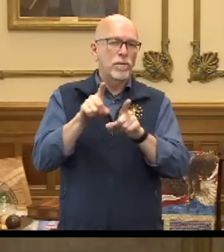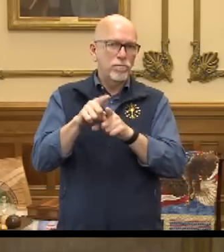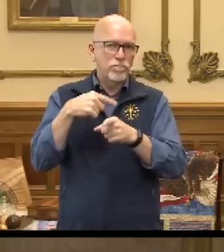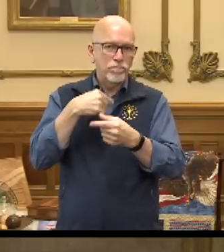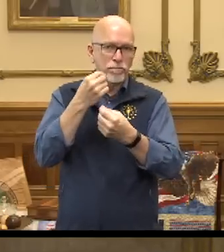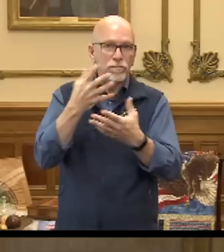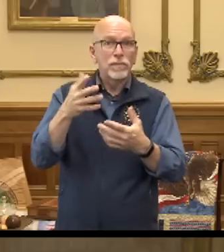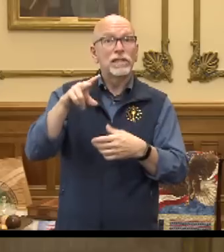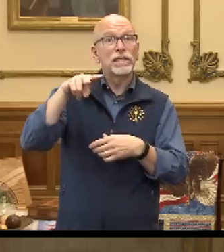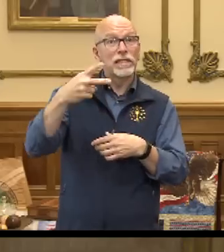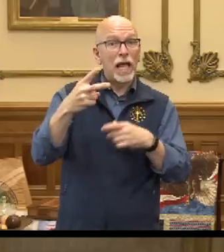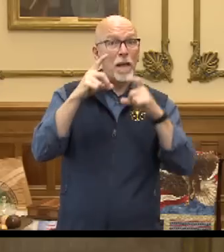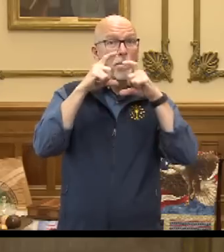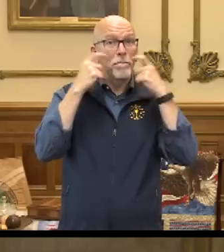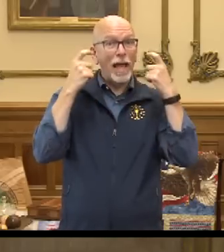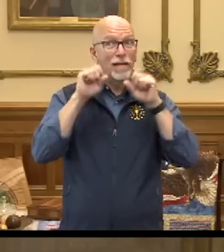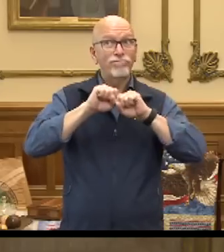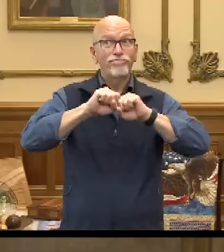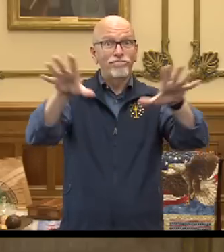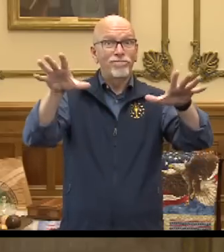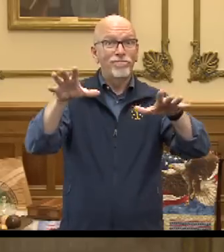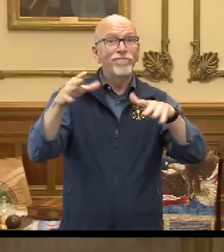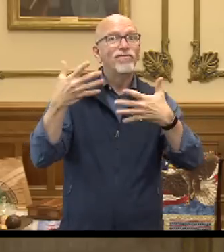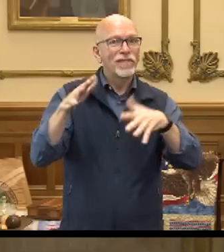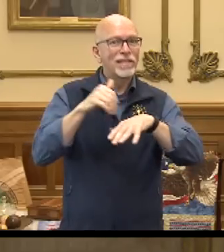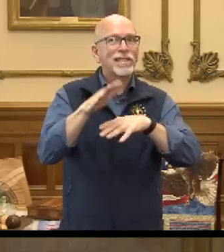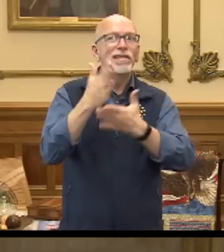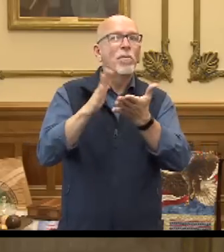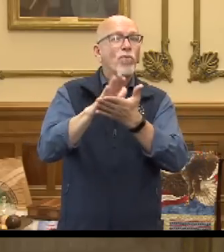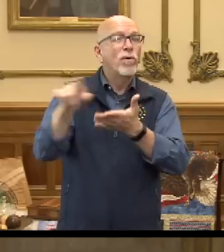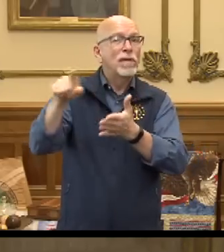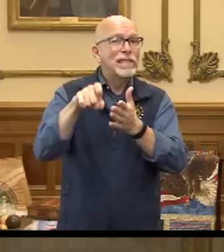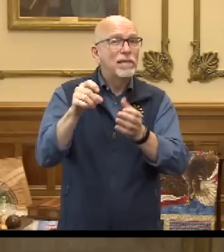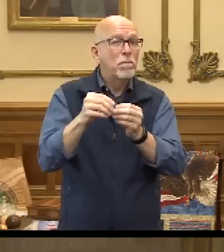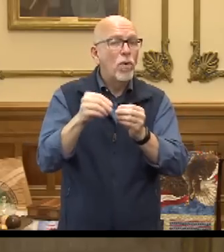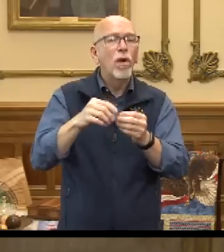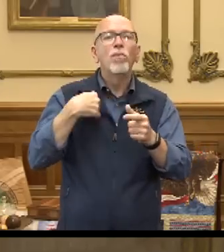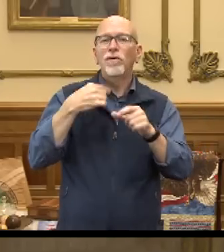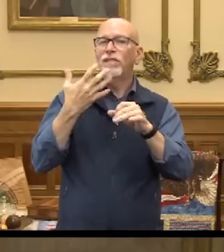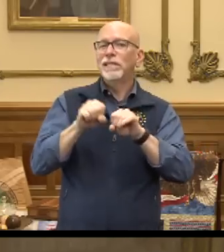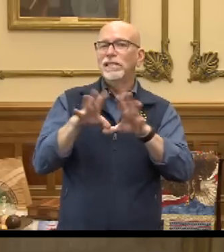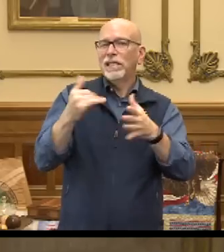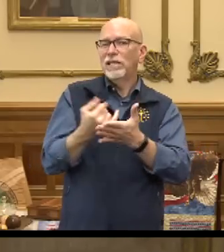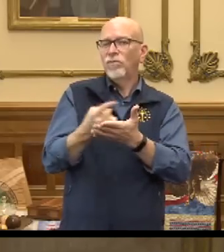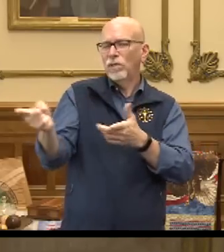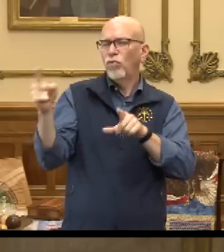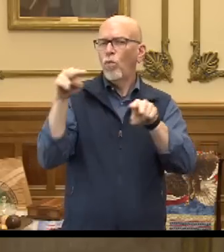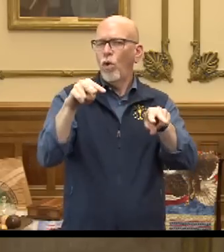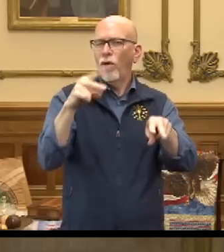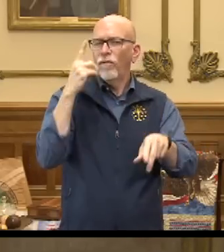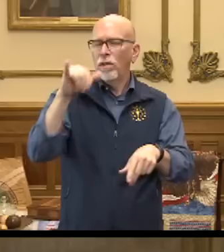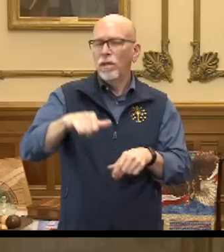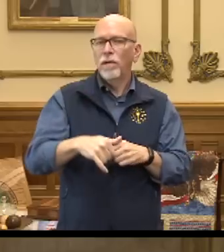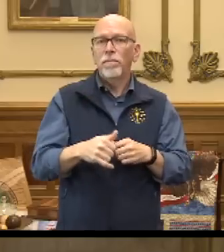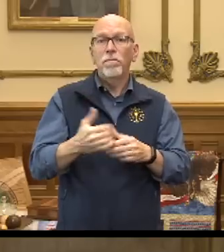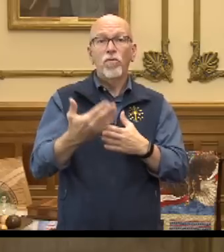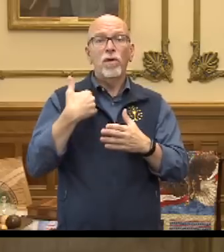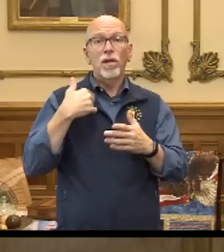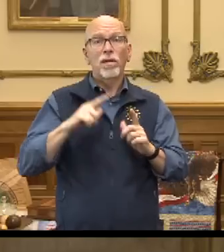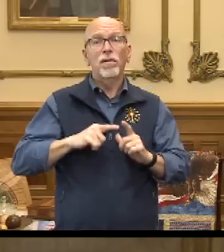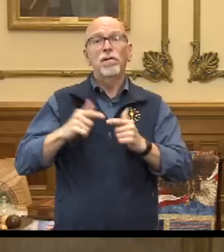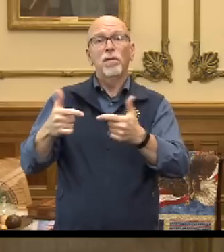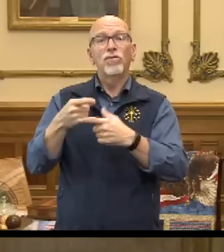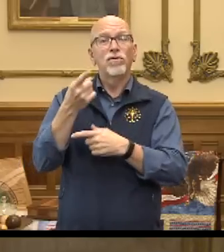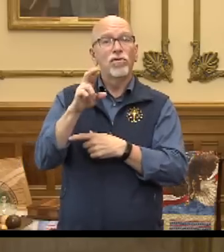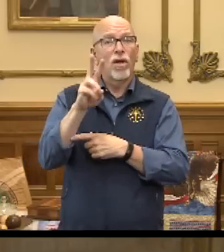second shipment of masks has gone out to schools who requested them this week, so be watching for those. Before I turn things over to Dr. Lindsay